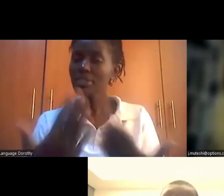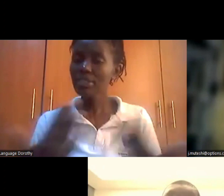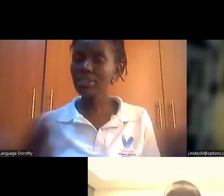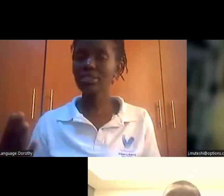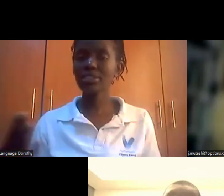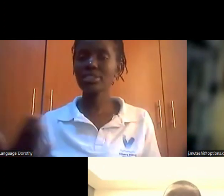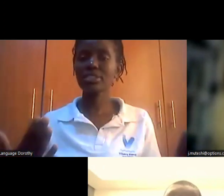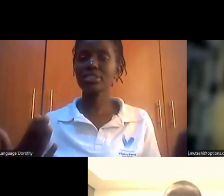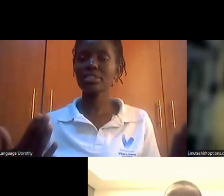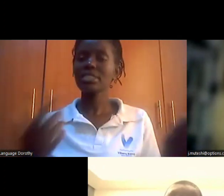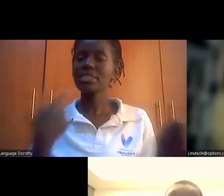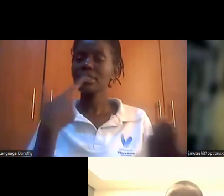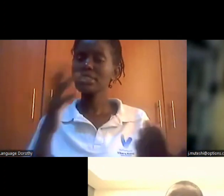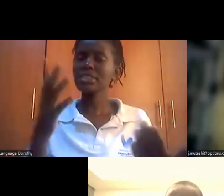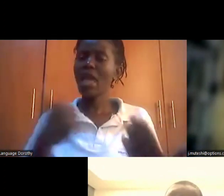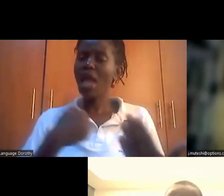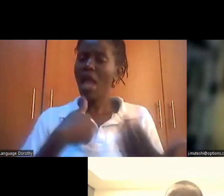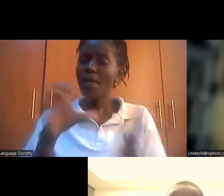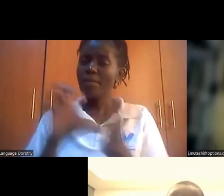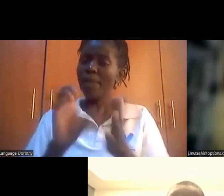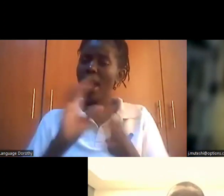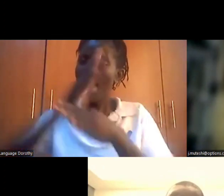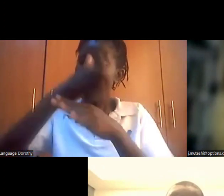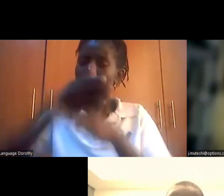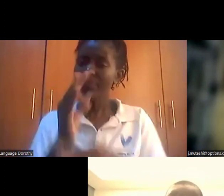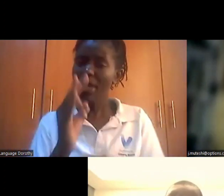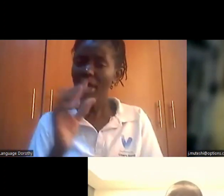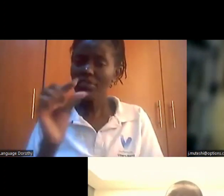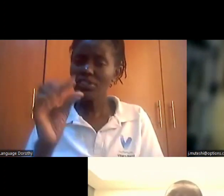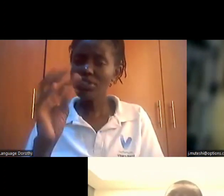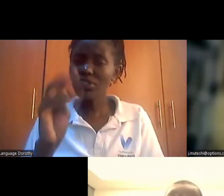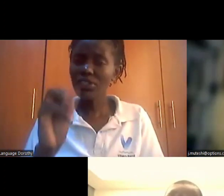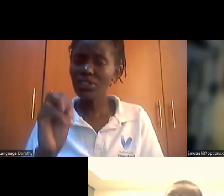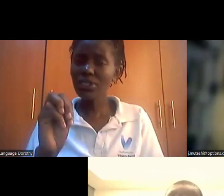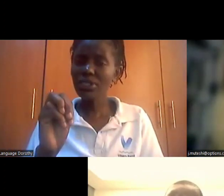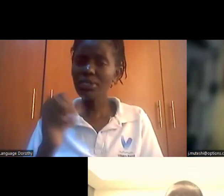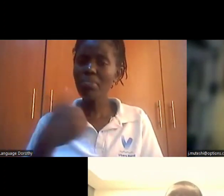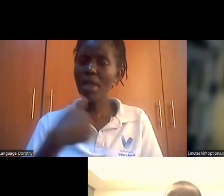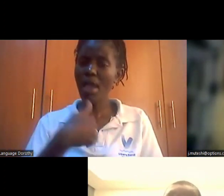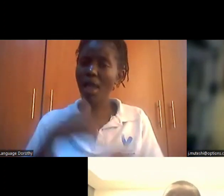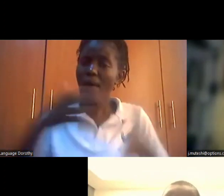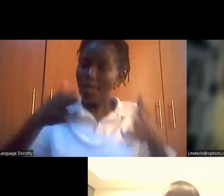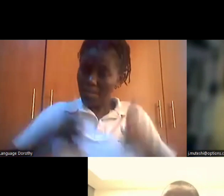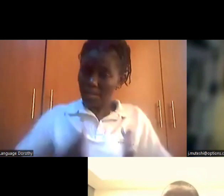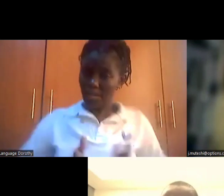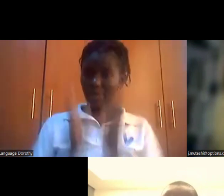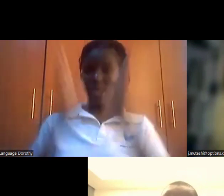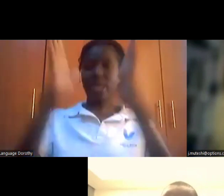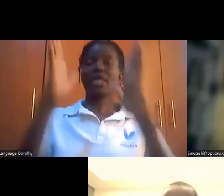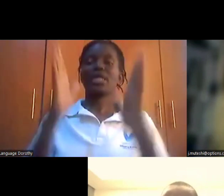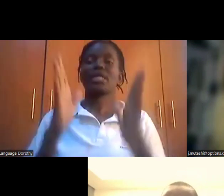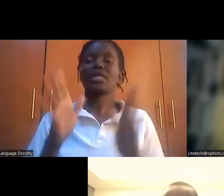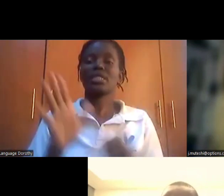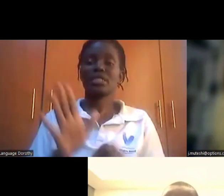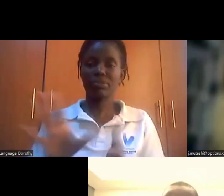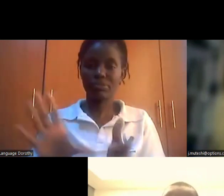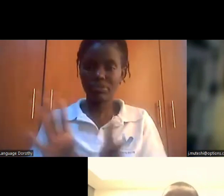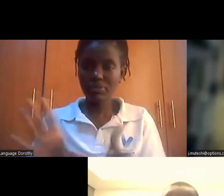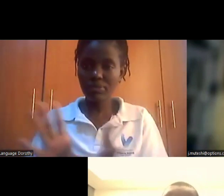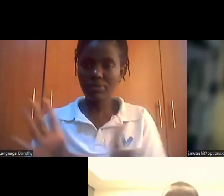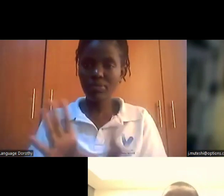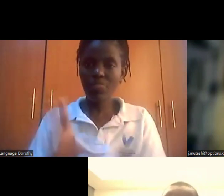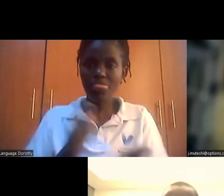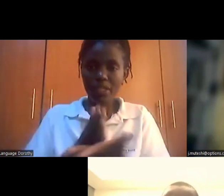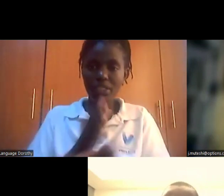complications, and you've heard that FGM is associated with birth complication, especially the type 3 FGM. The women